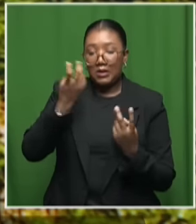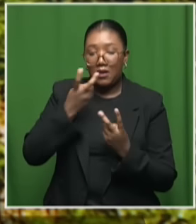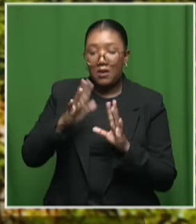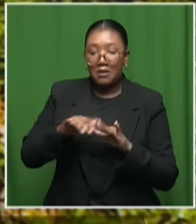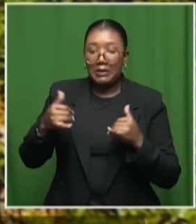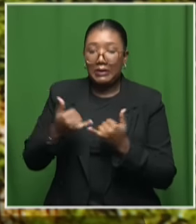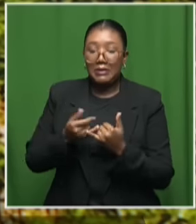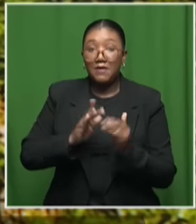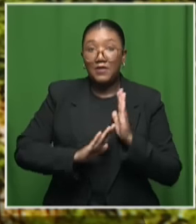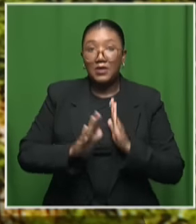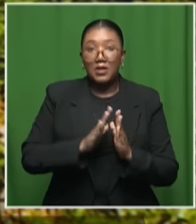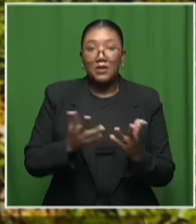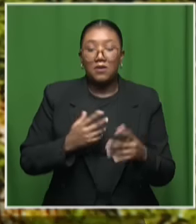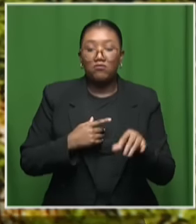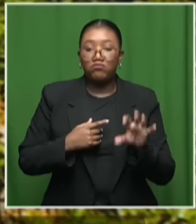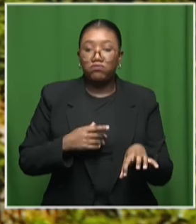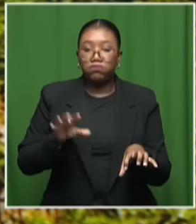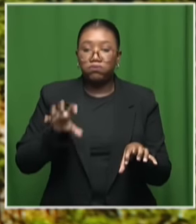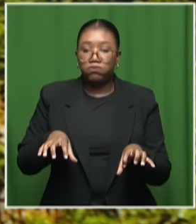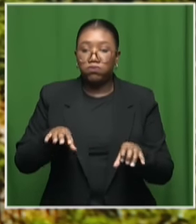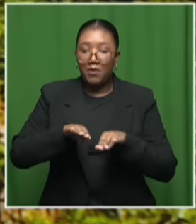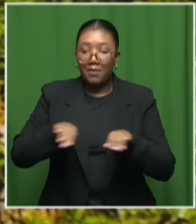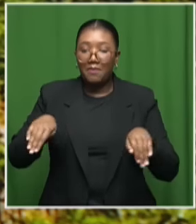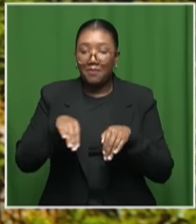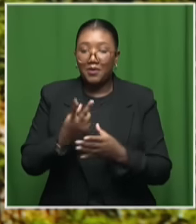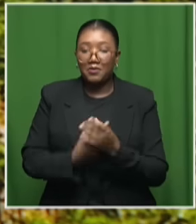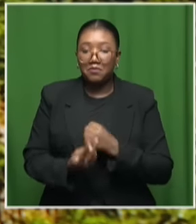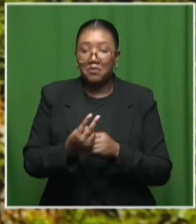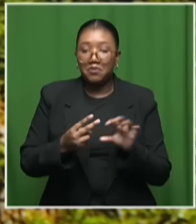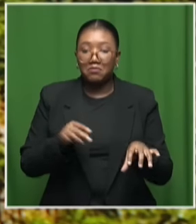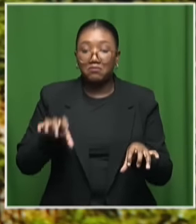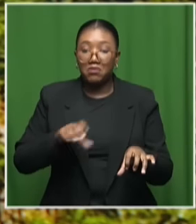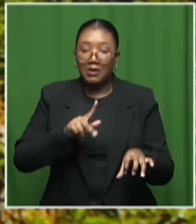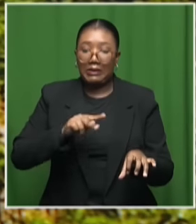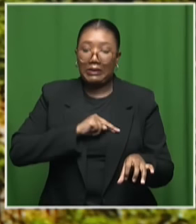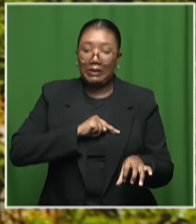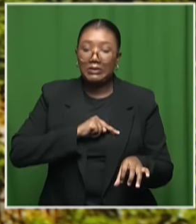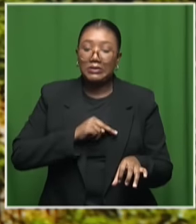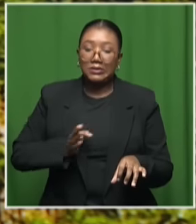in Pennington as well as Thompson's Bay and how far they've come. Also just